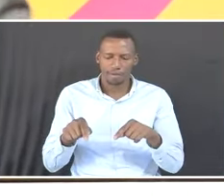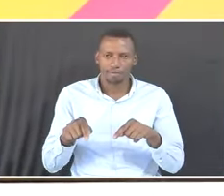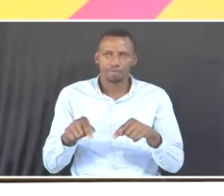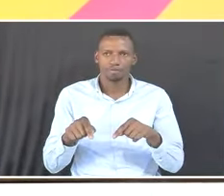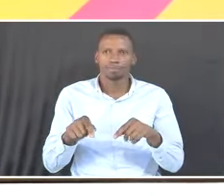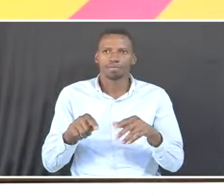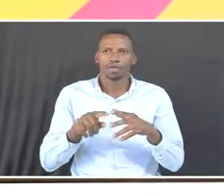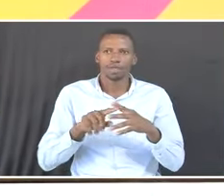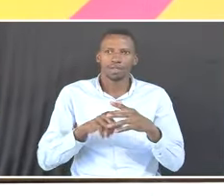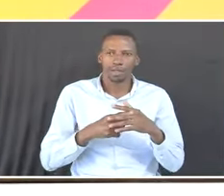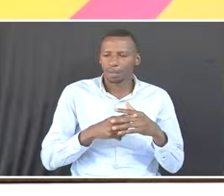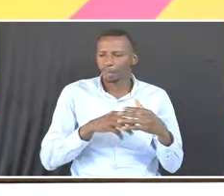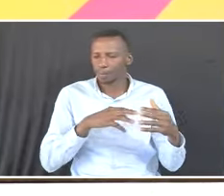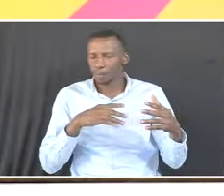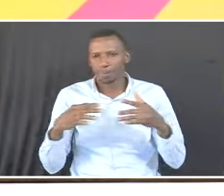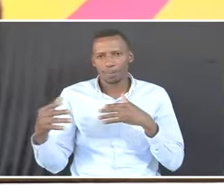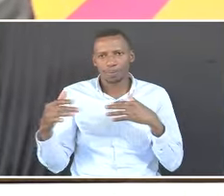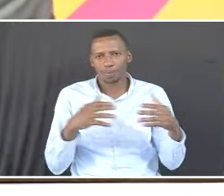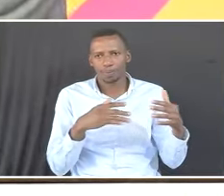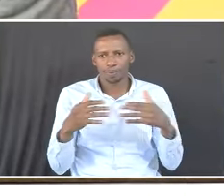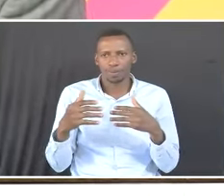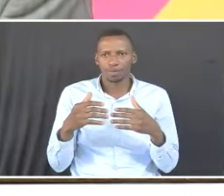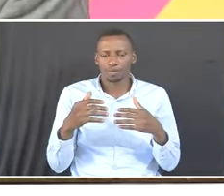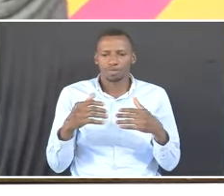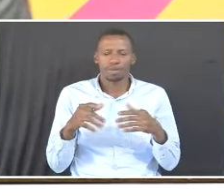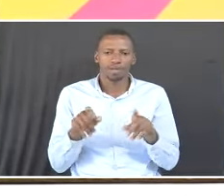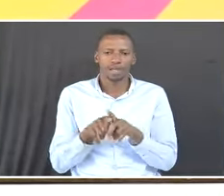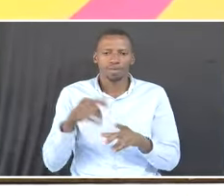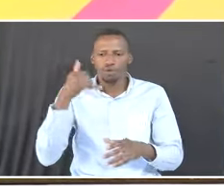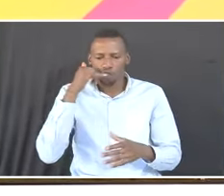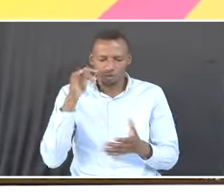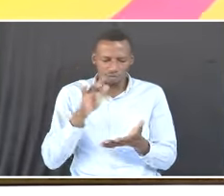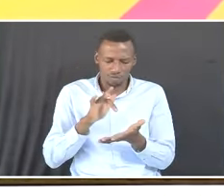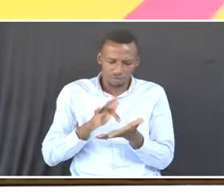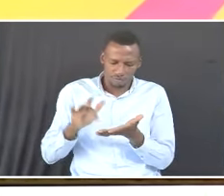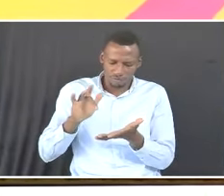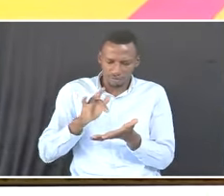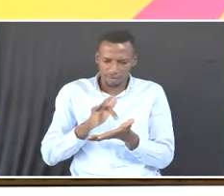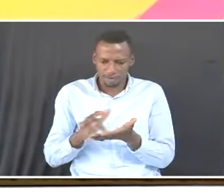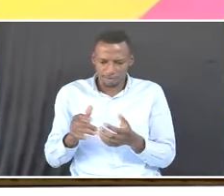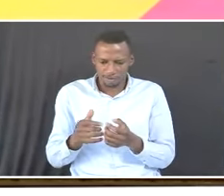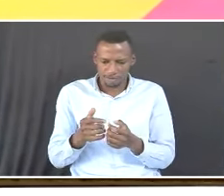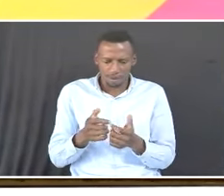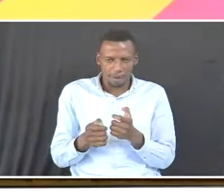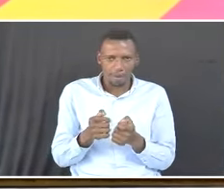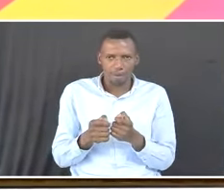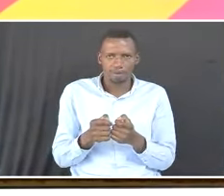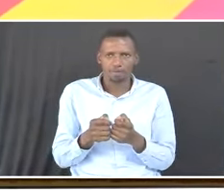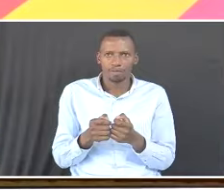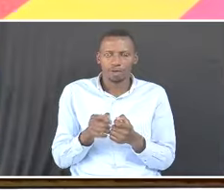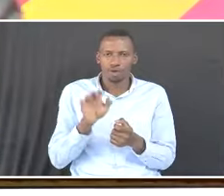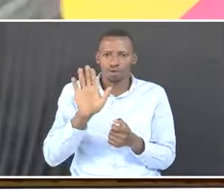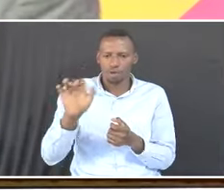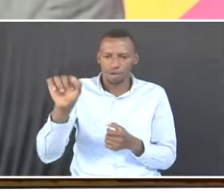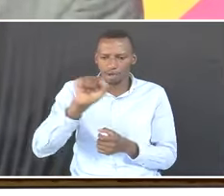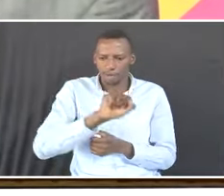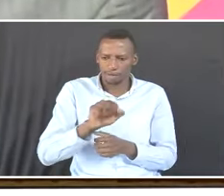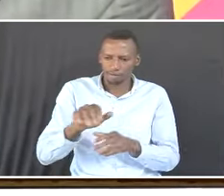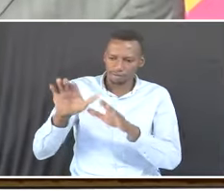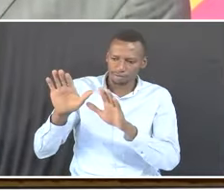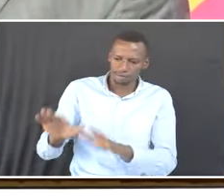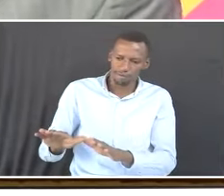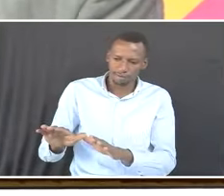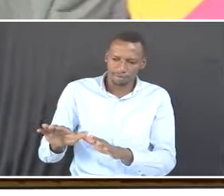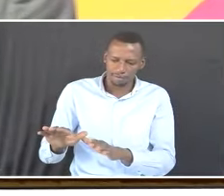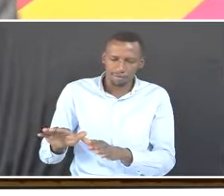we begin swiping our phones, and to show we have reached, you park your car, then with the